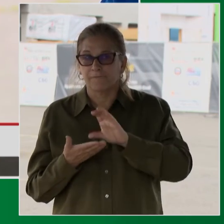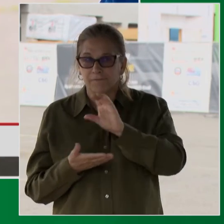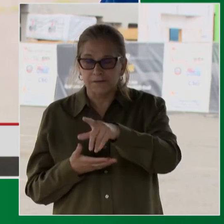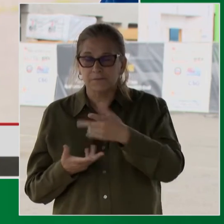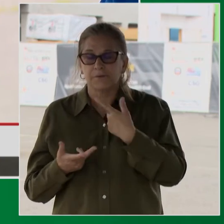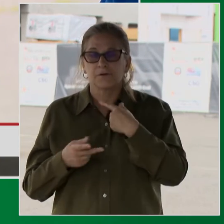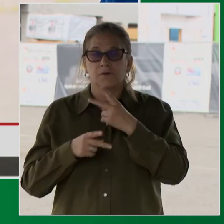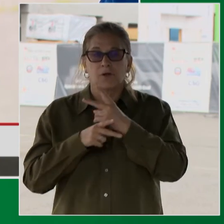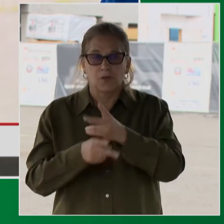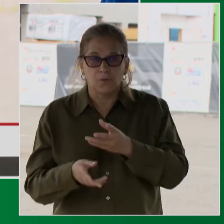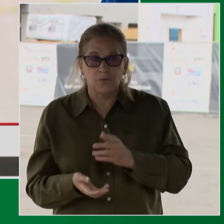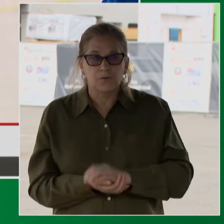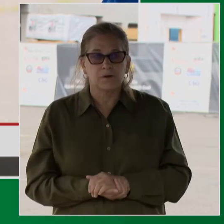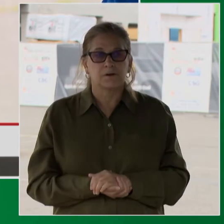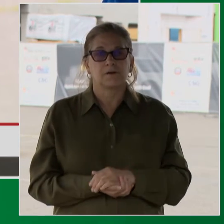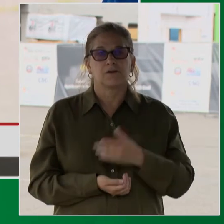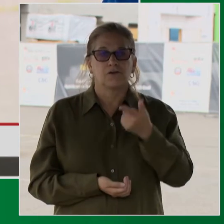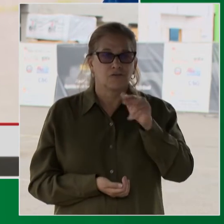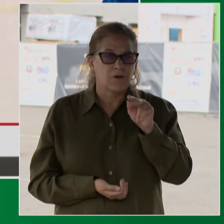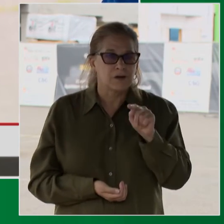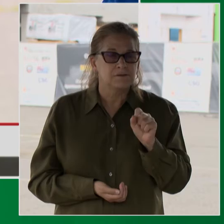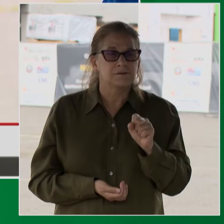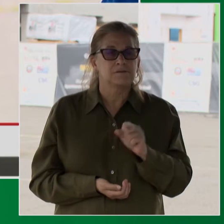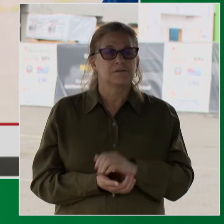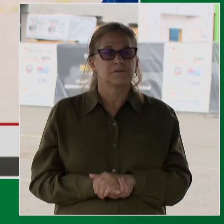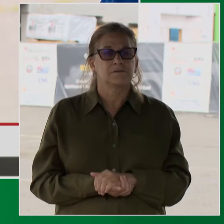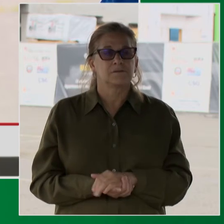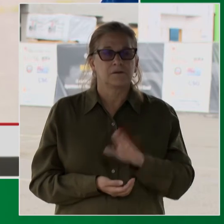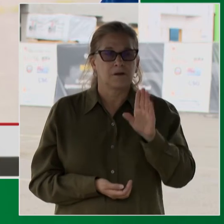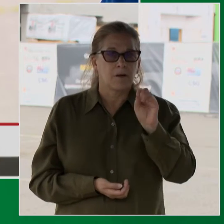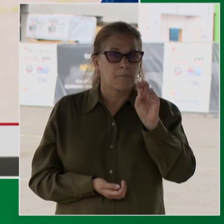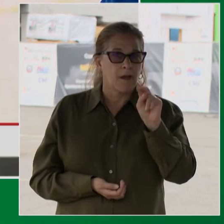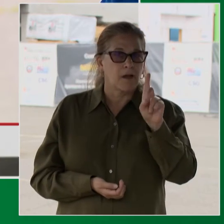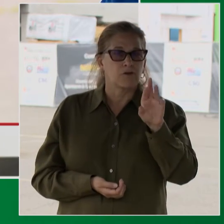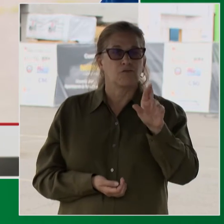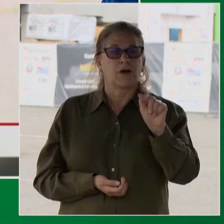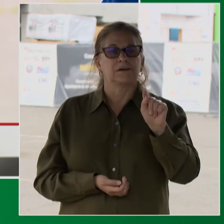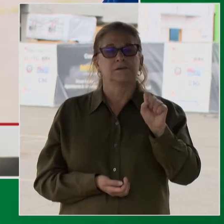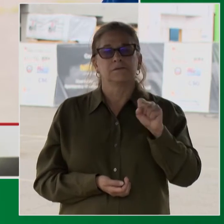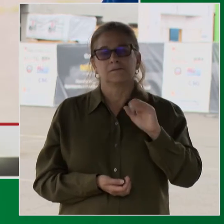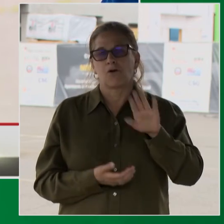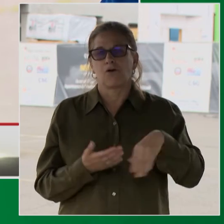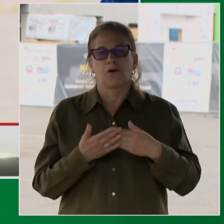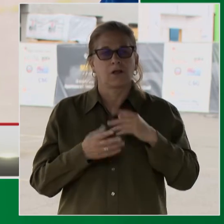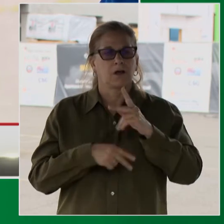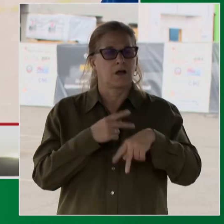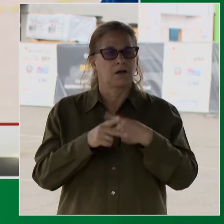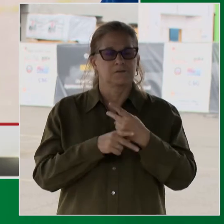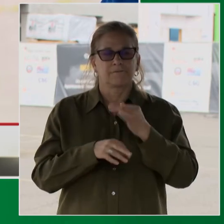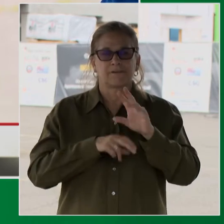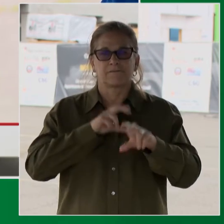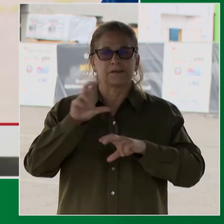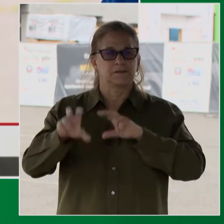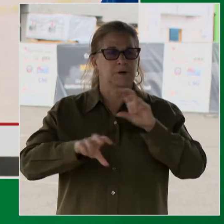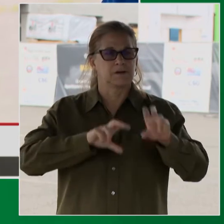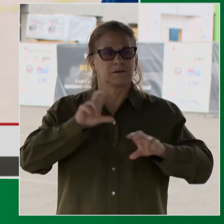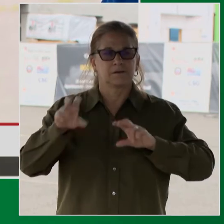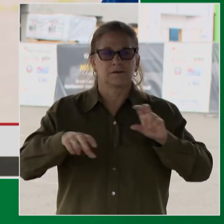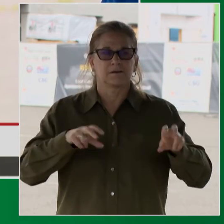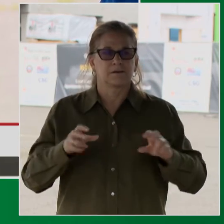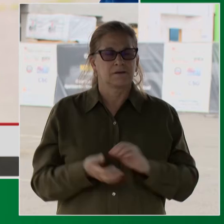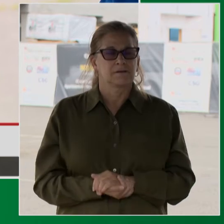grant ready, for anything that bond ready. Bond ready, exactly. And so it's really important that this is the step